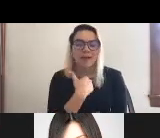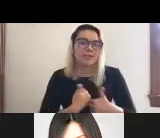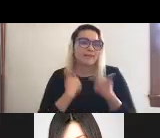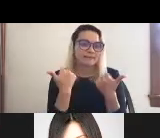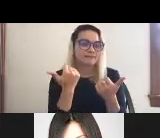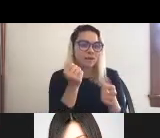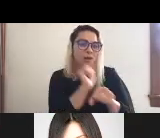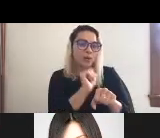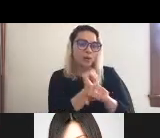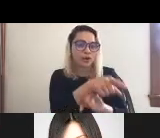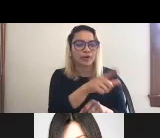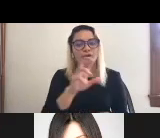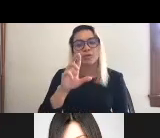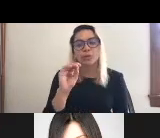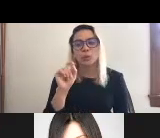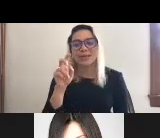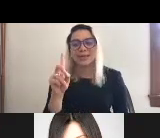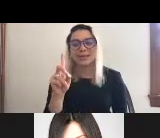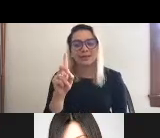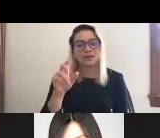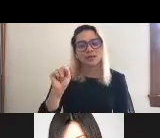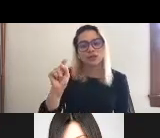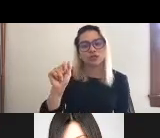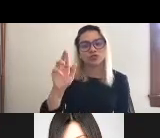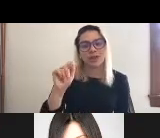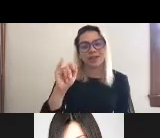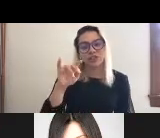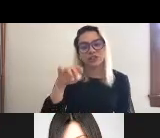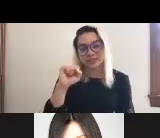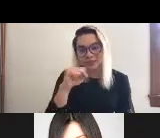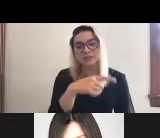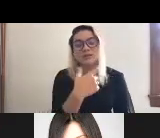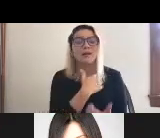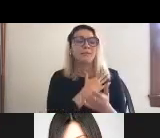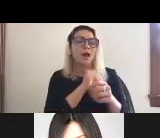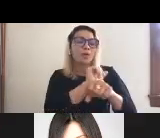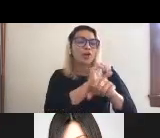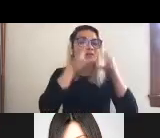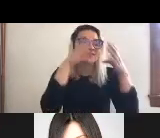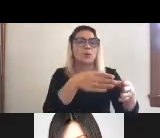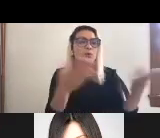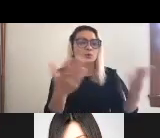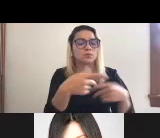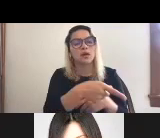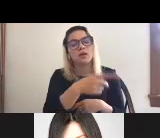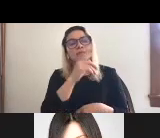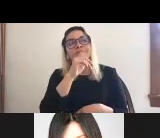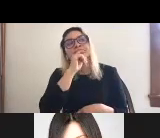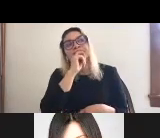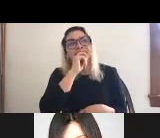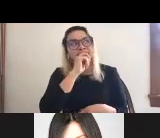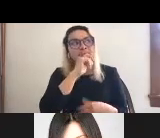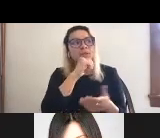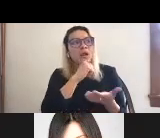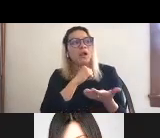Rooted Strategy. And my work is really focused on helping to